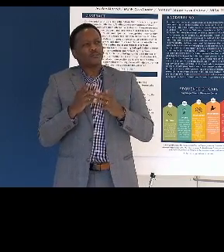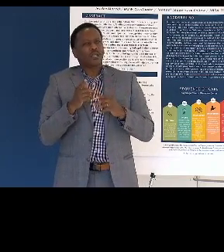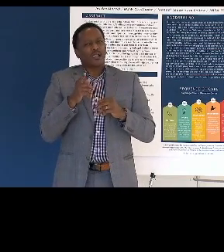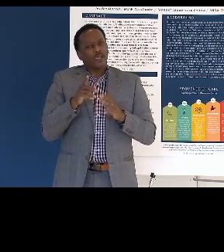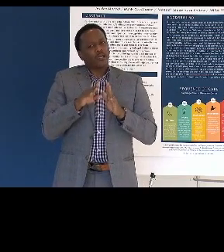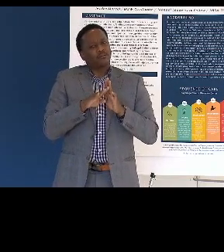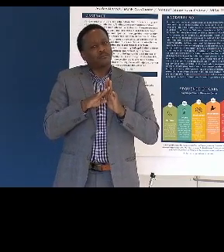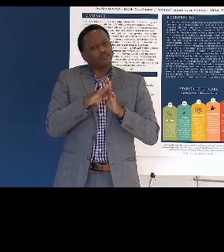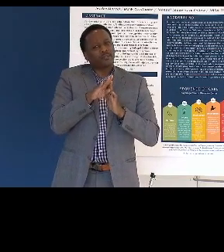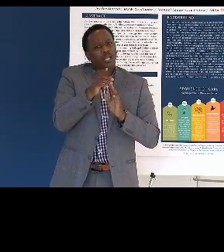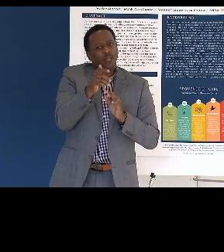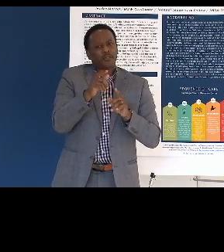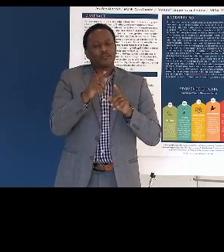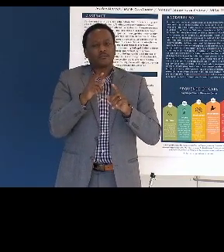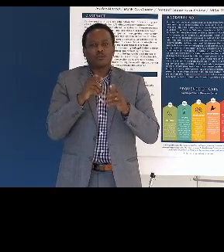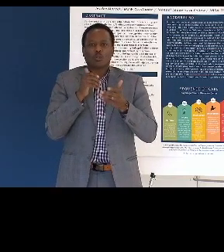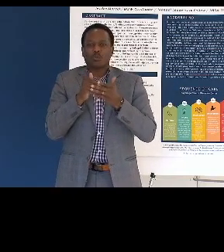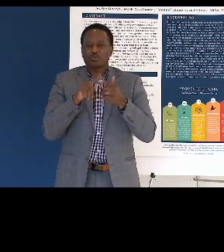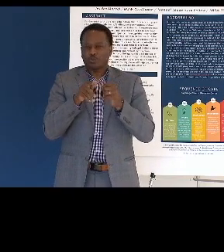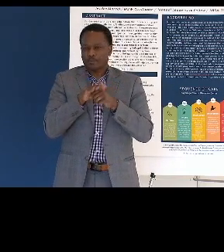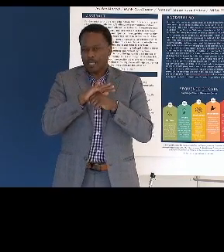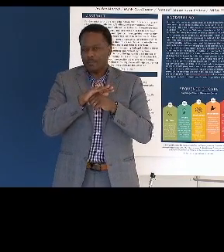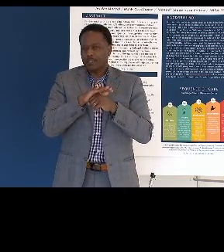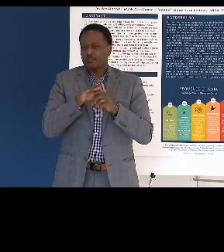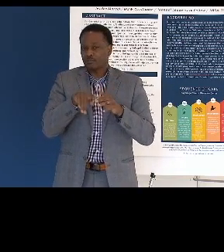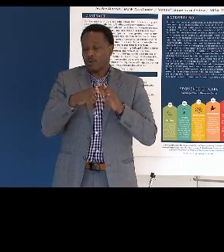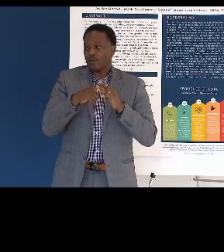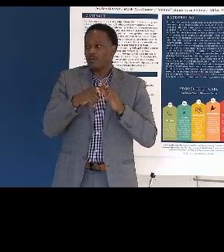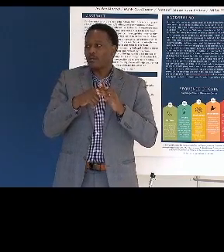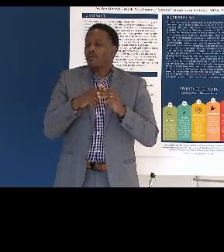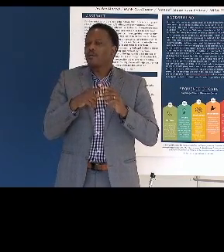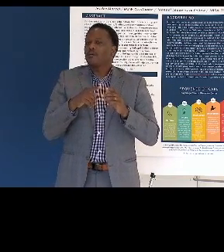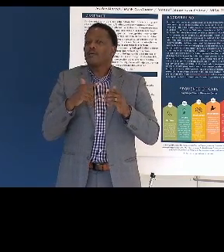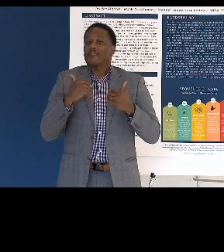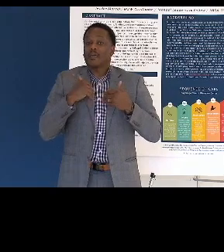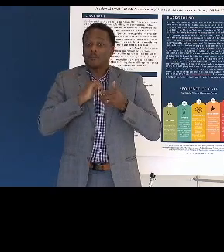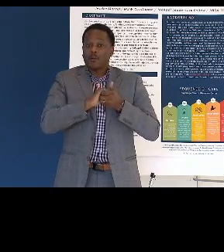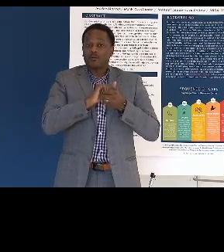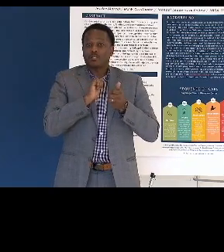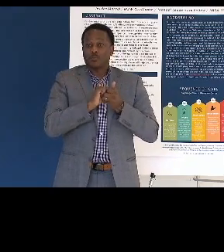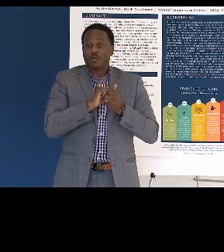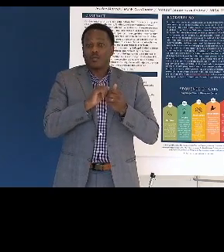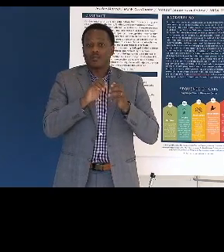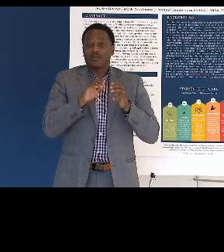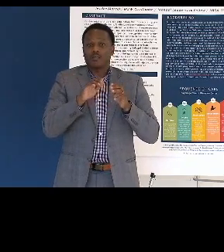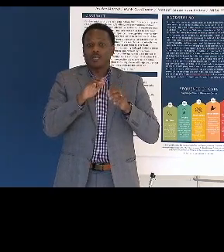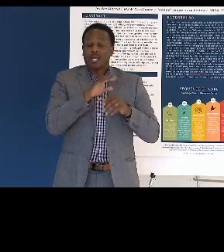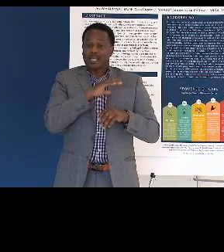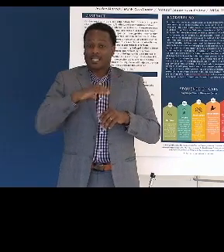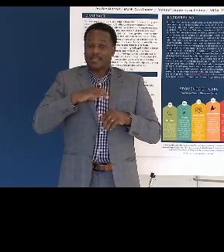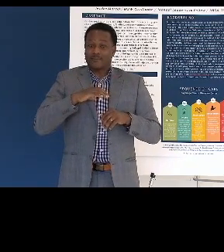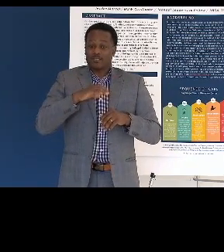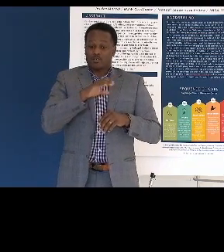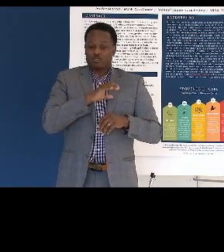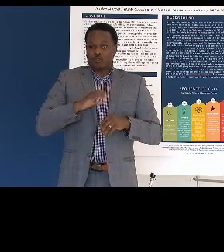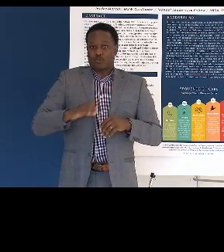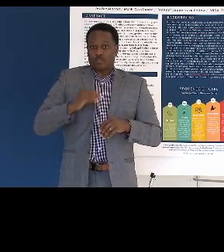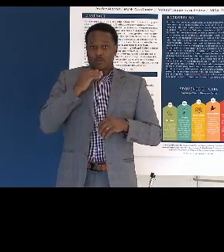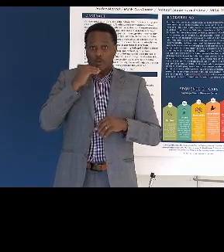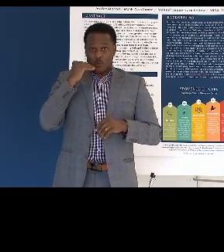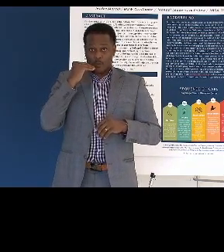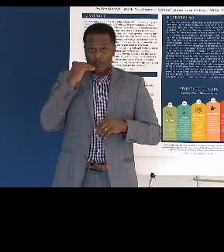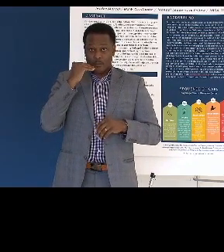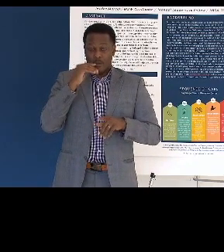uptick at the height of the pandemic, was they have a partnership with Cleveland Christian Home for the T-suites. However, those beds